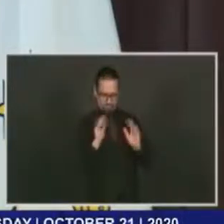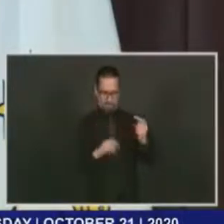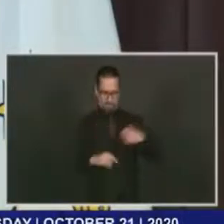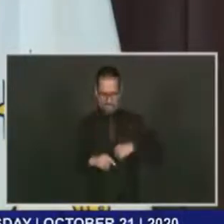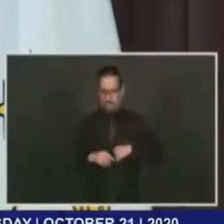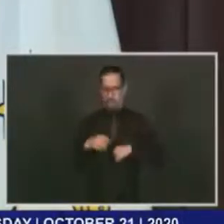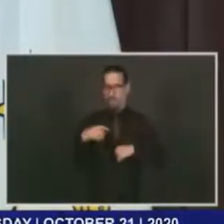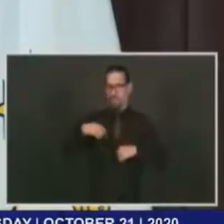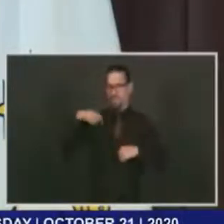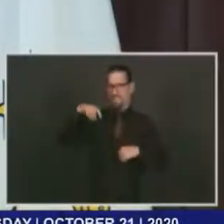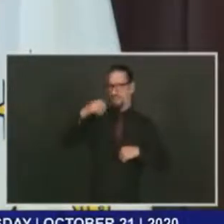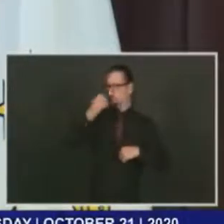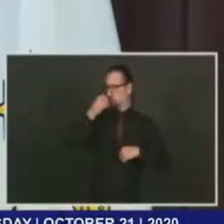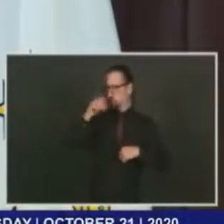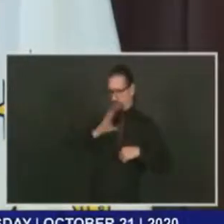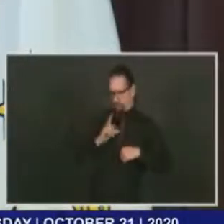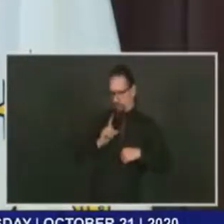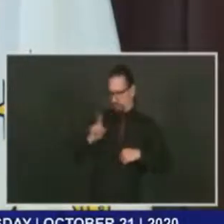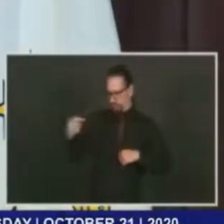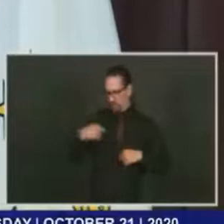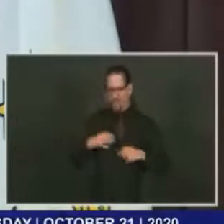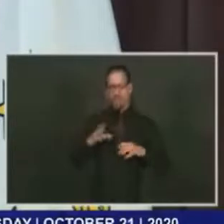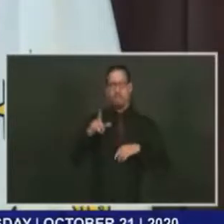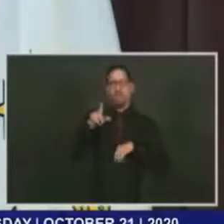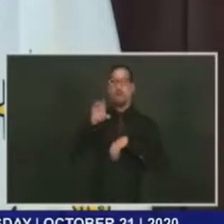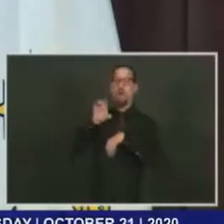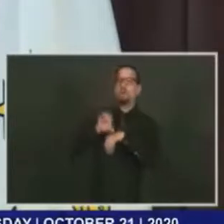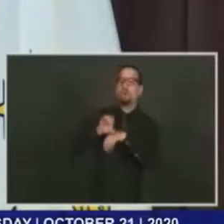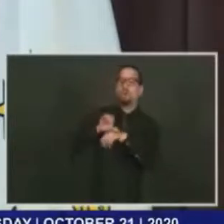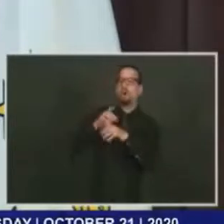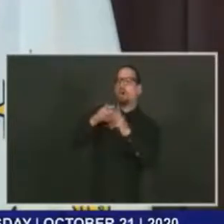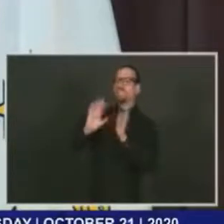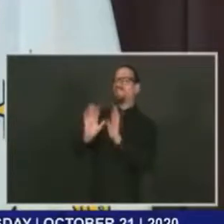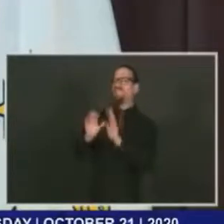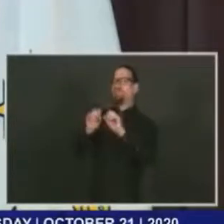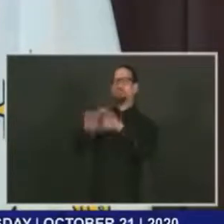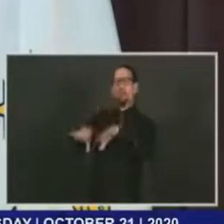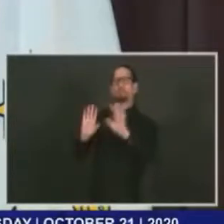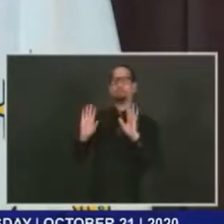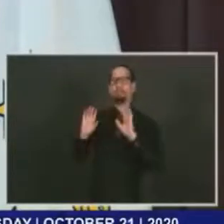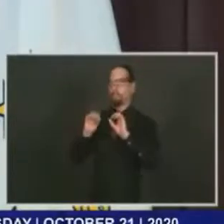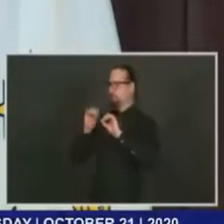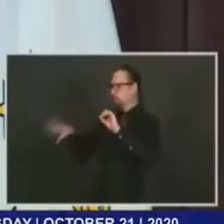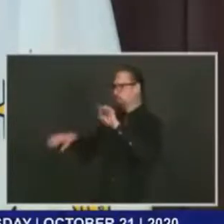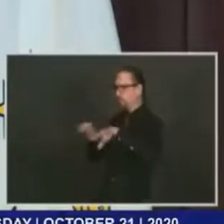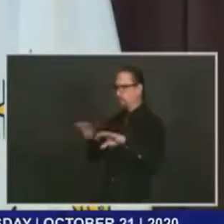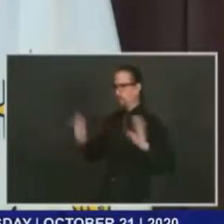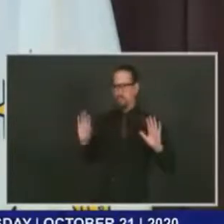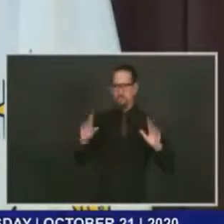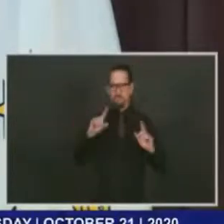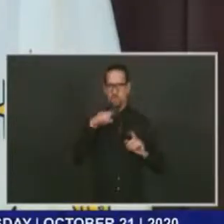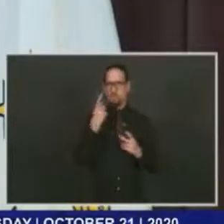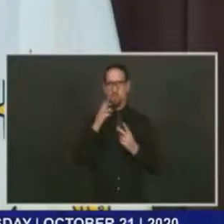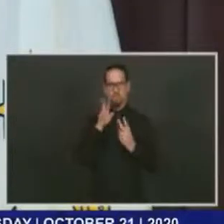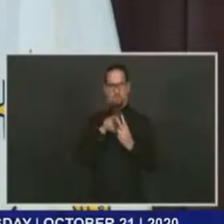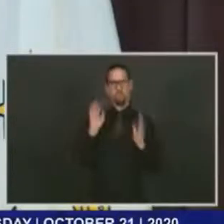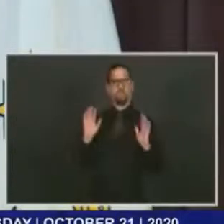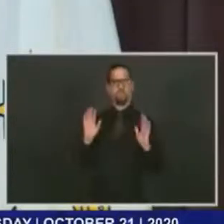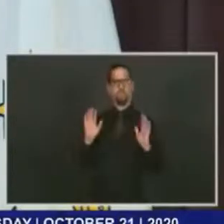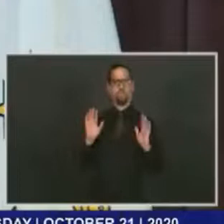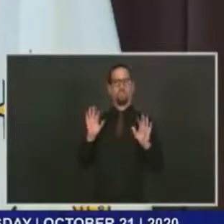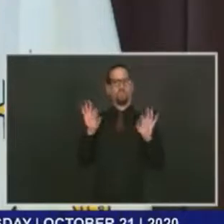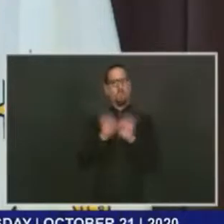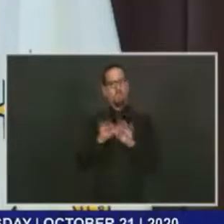Go to the pharmacy, go to the doctor's office, do those essential things that you need to do, but